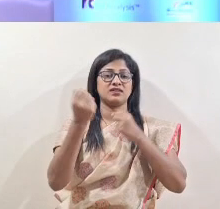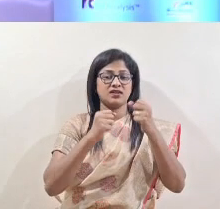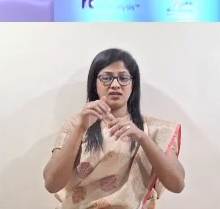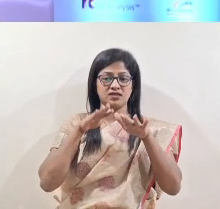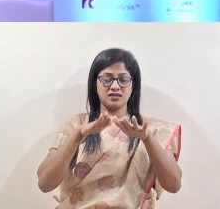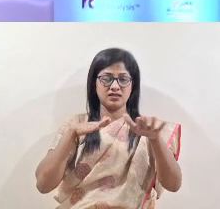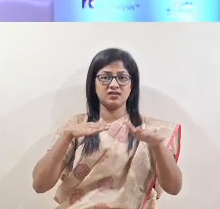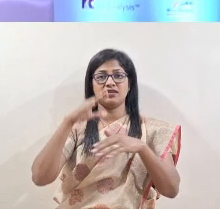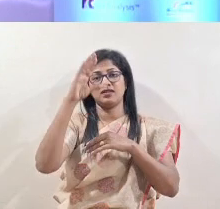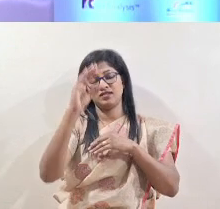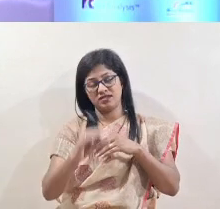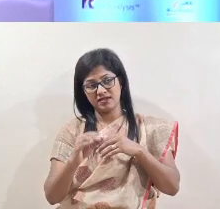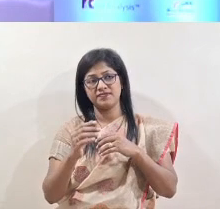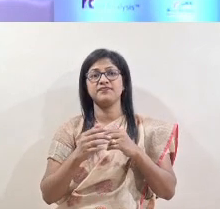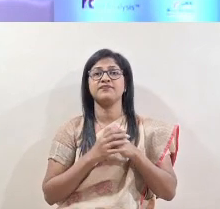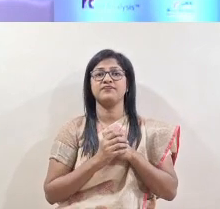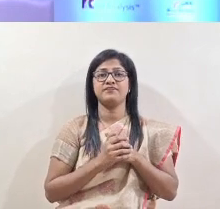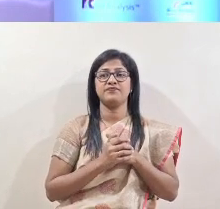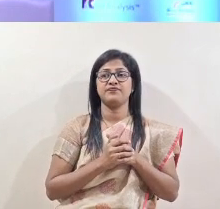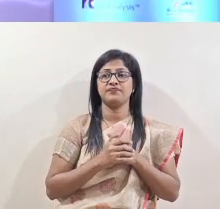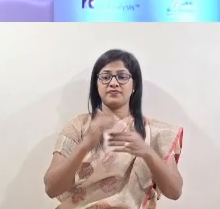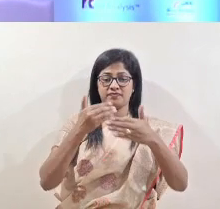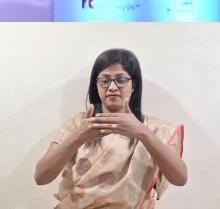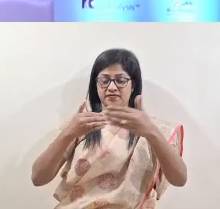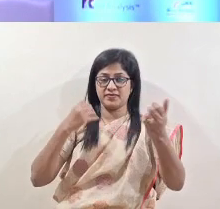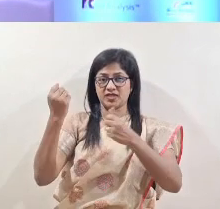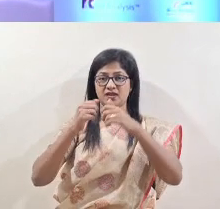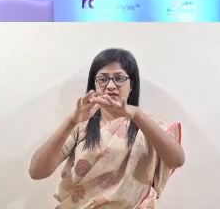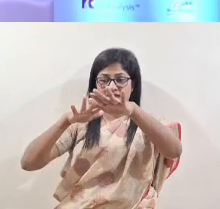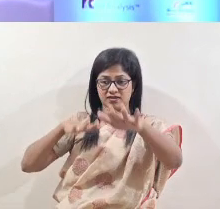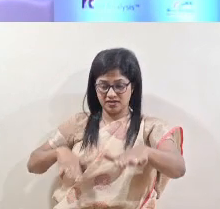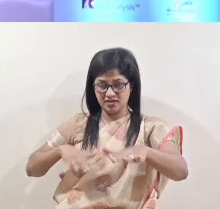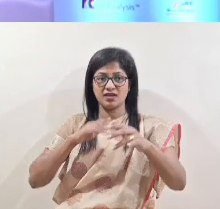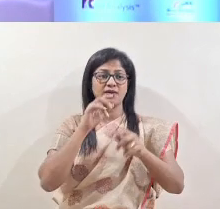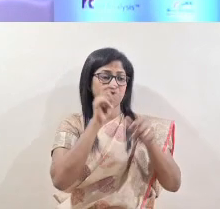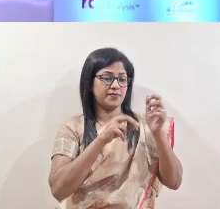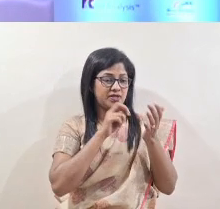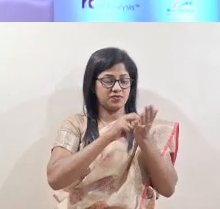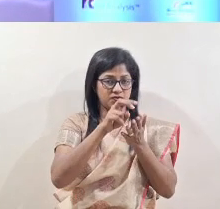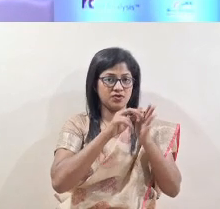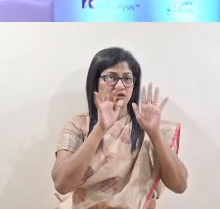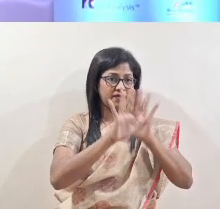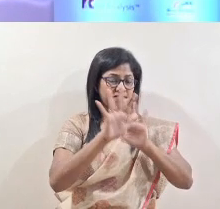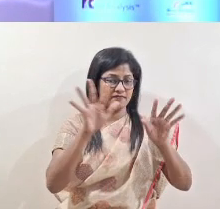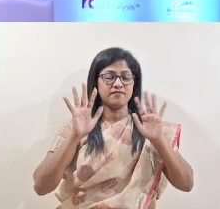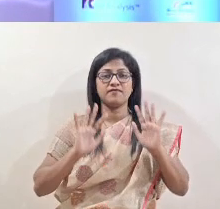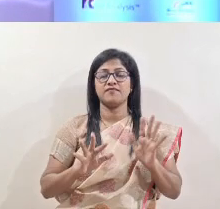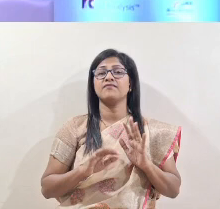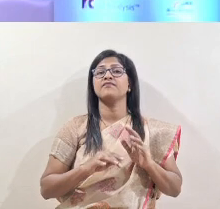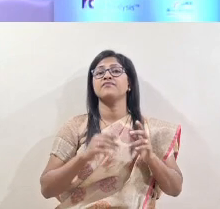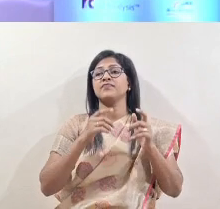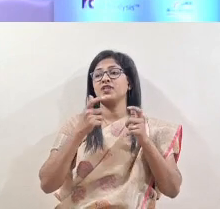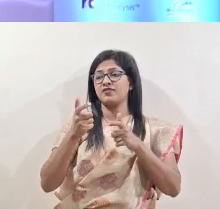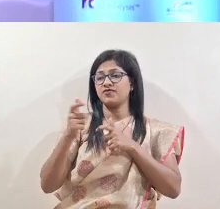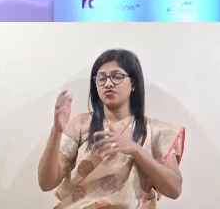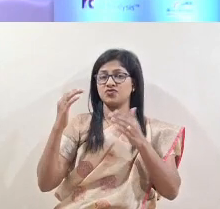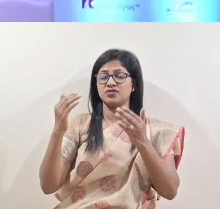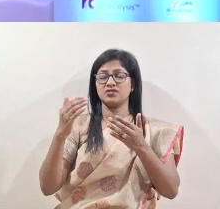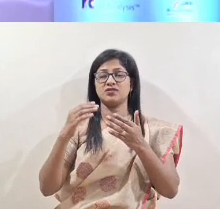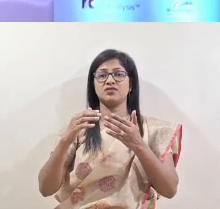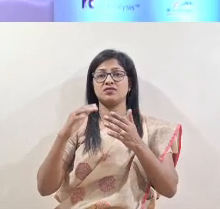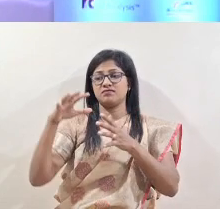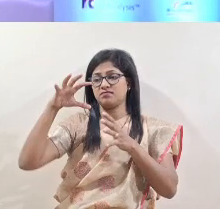road, large gap between vehicles, presence of fellow pedestrians, presence of refugee island or